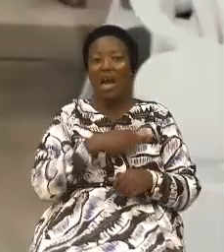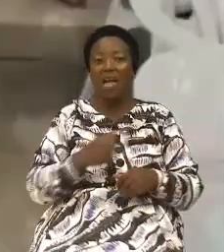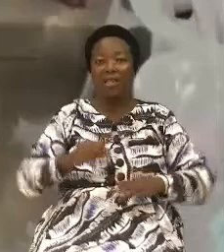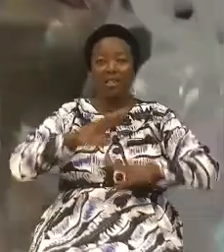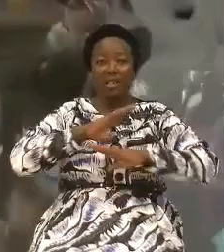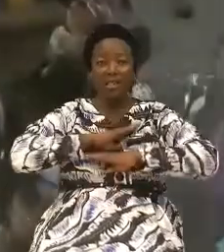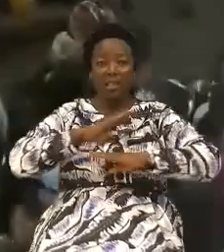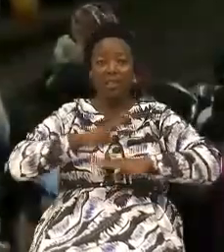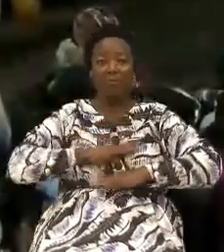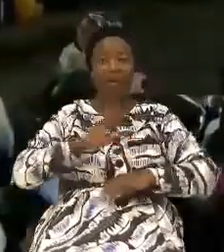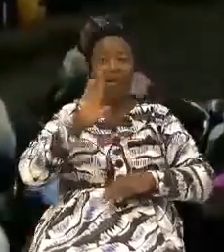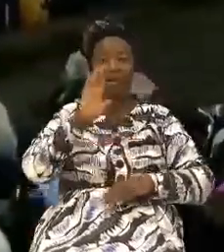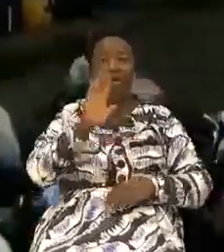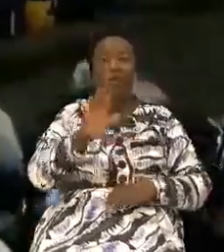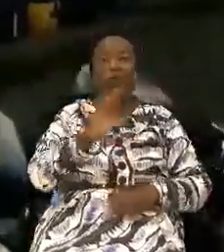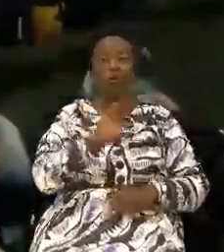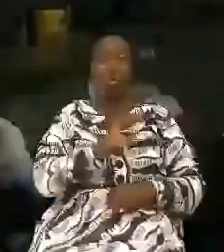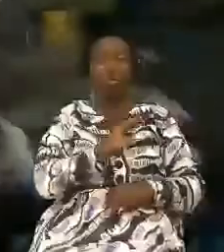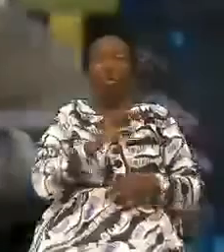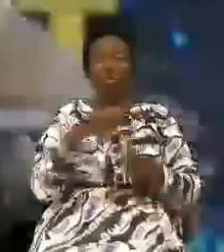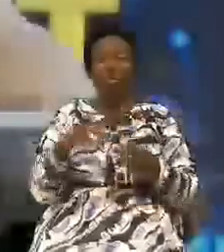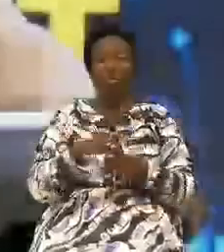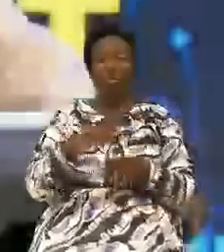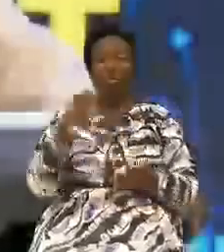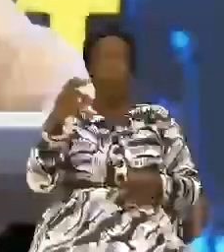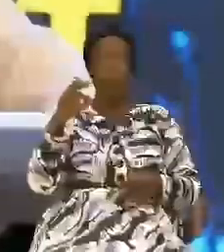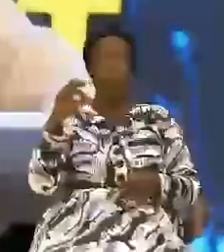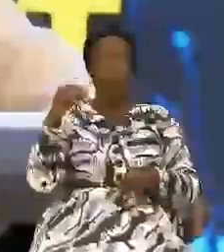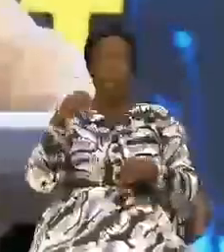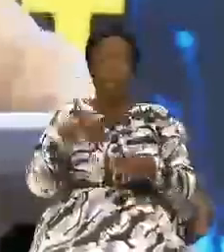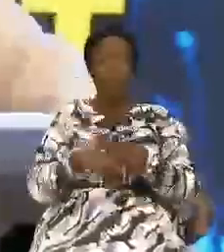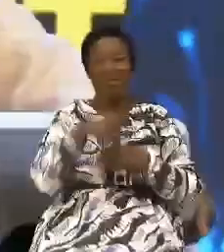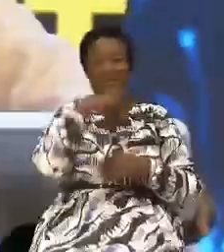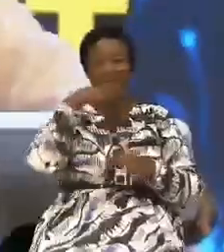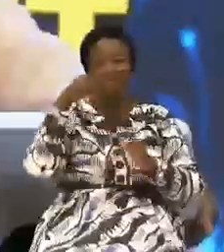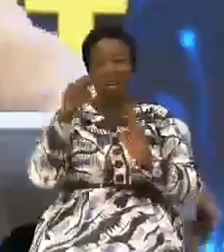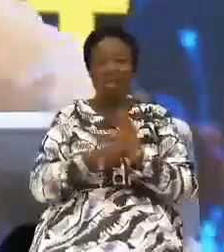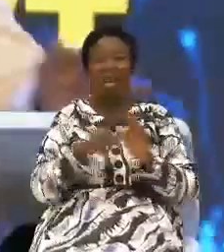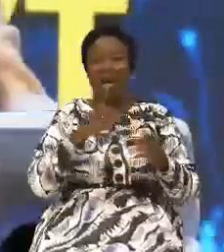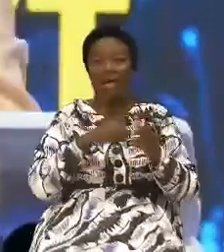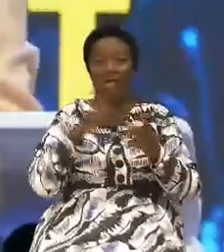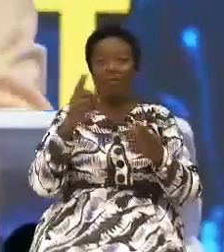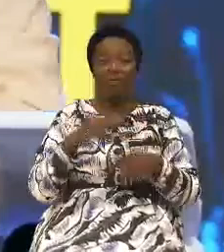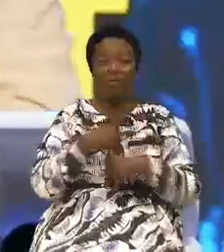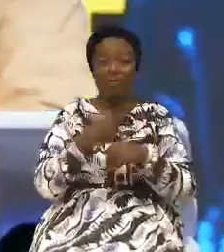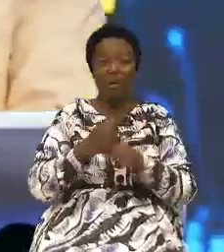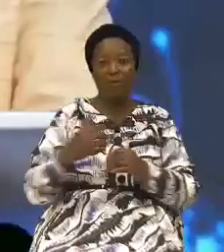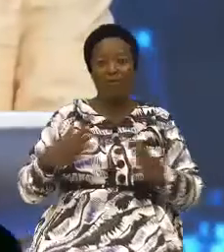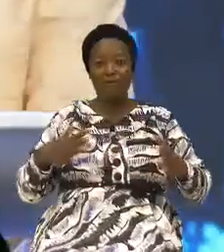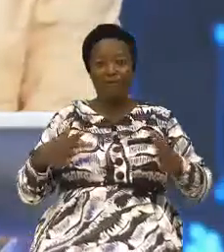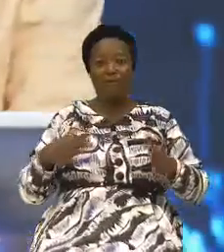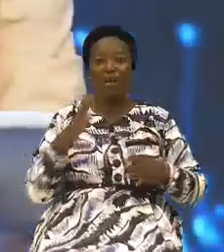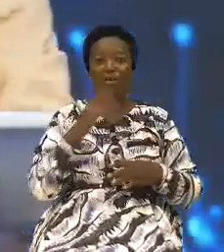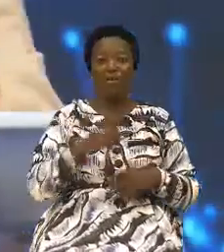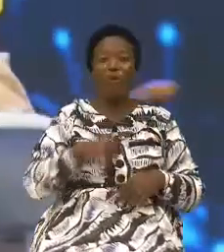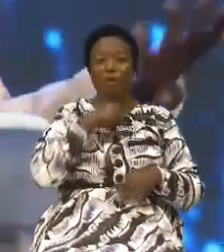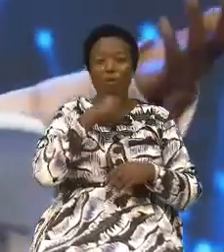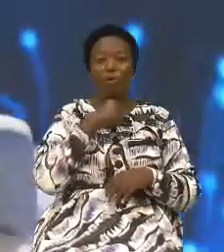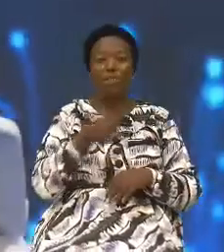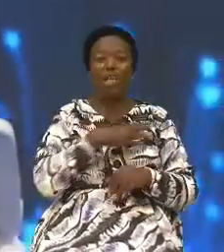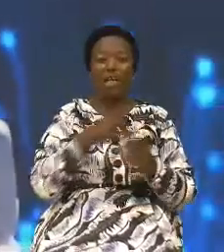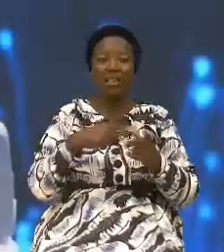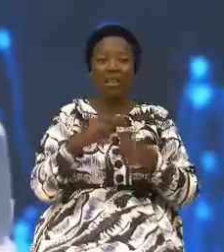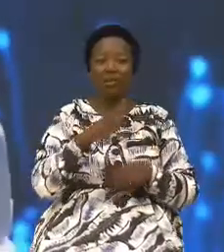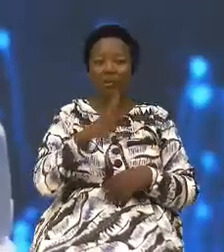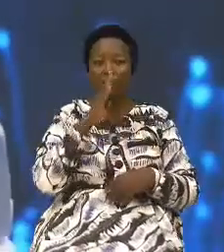thy soul in drought and make fat thy bones. And thou shalt be like a